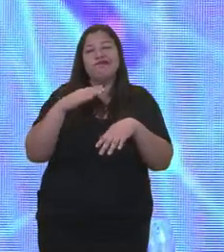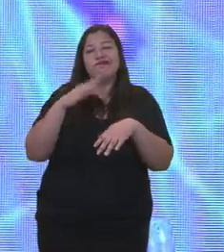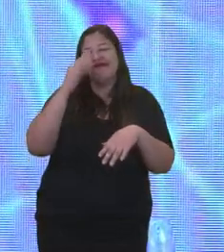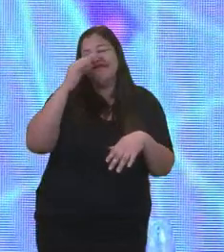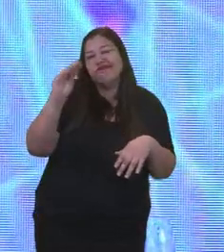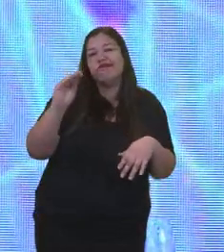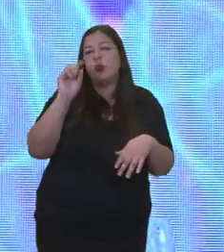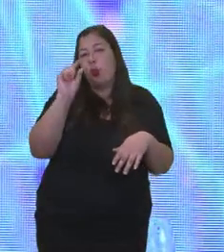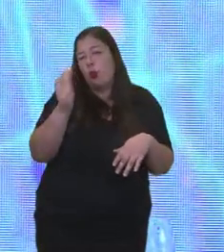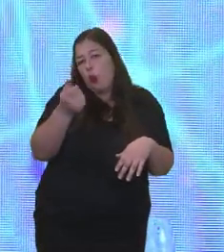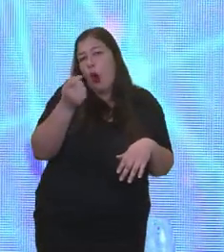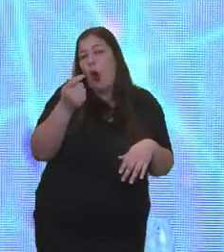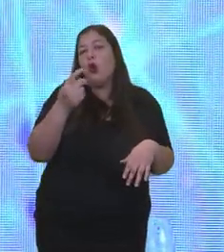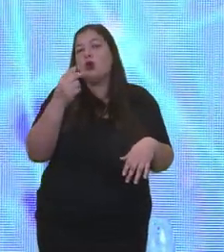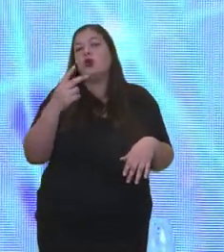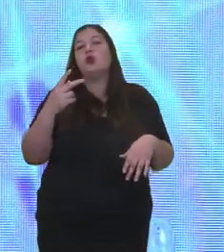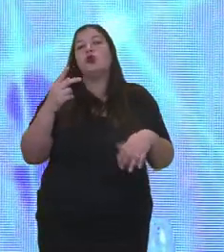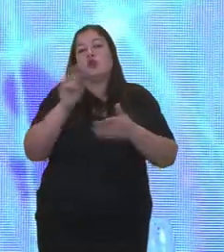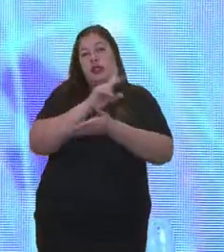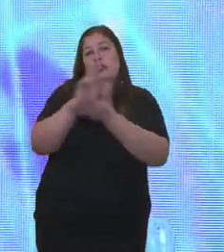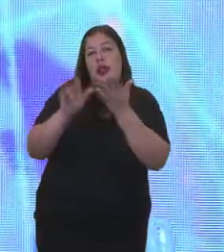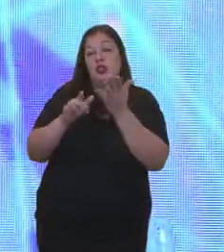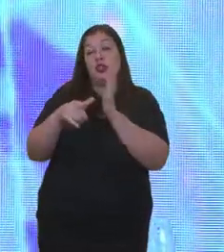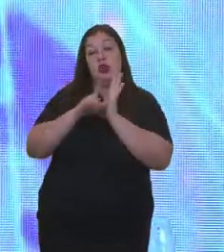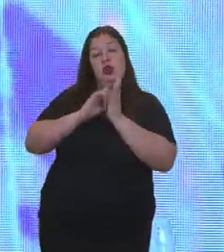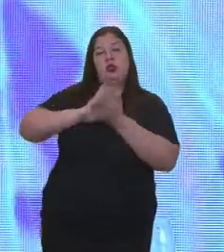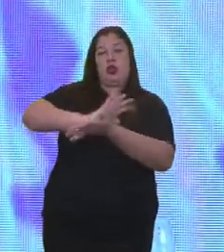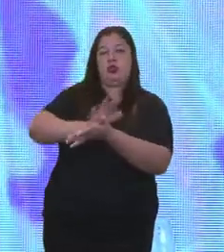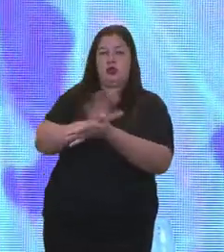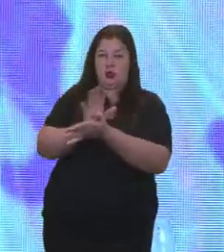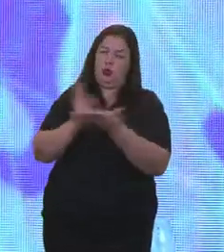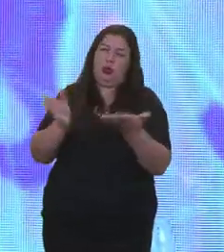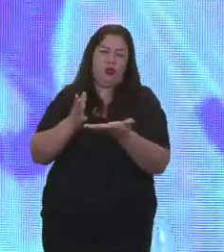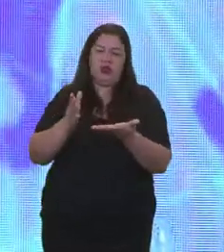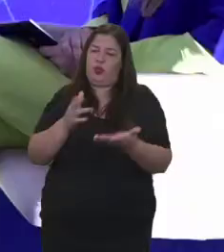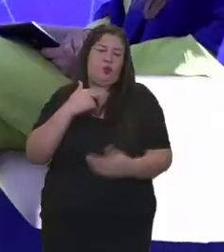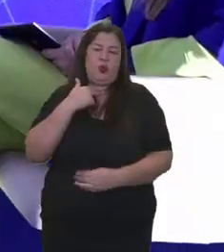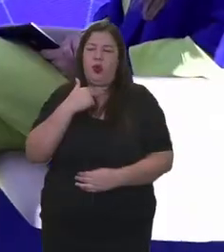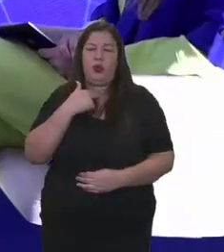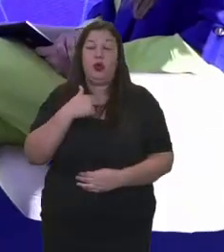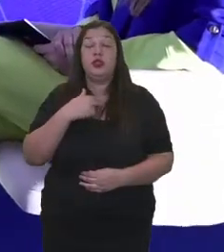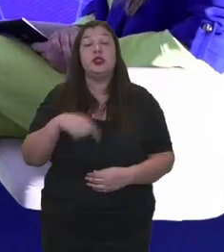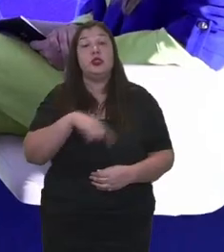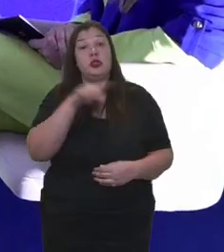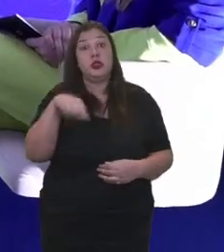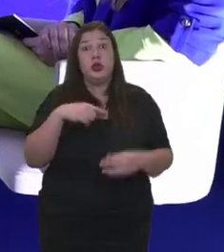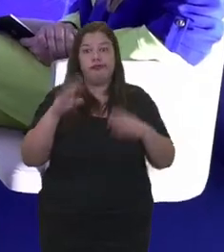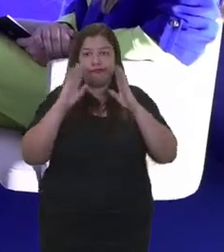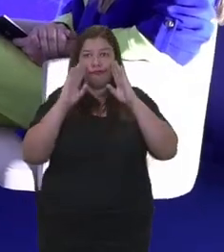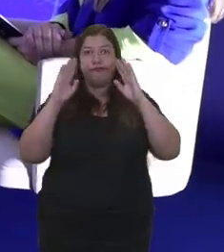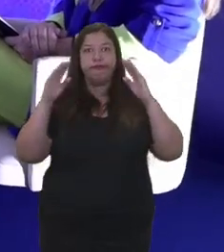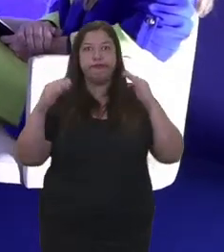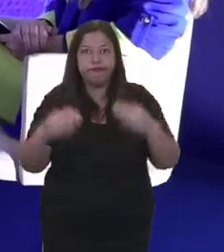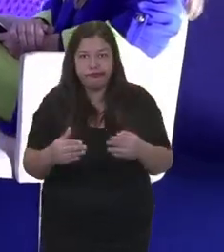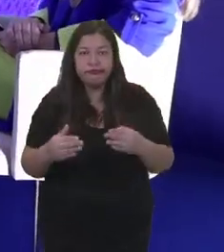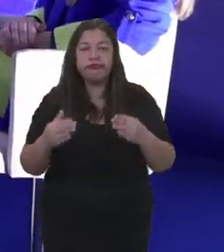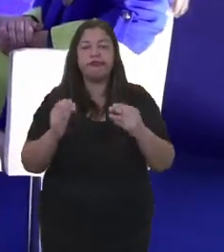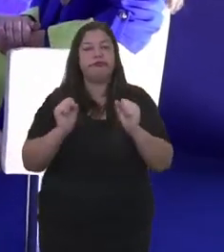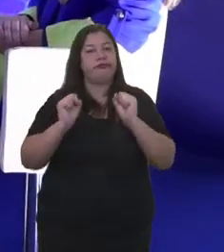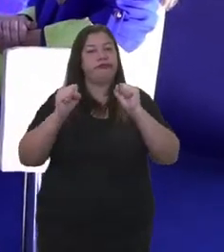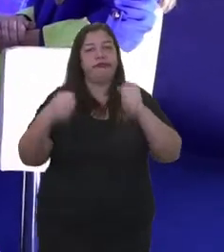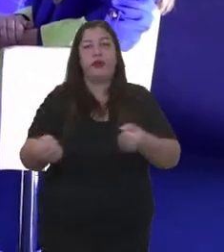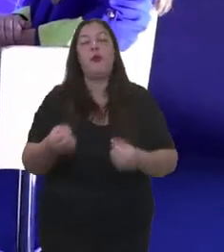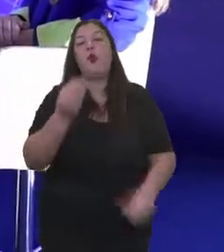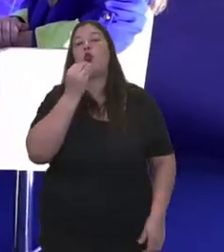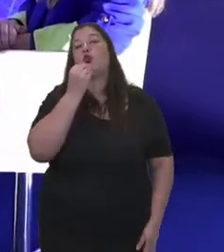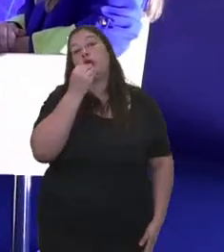I see this diversity that first was, earlier was a factor of exclusion. We have to be. The way to